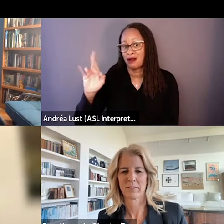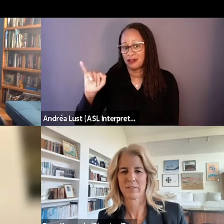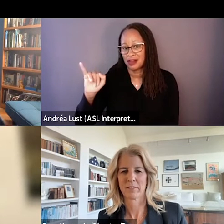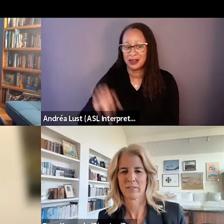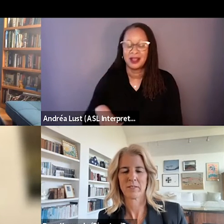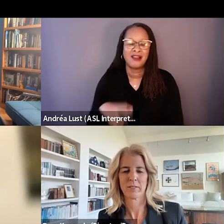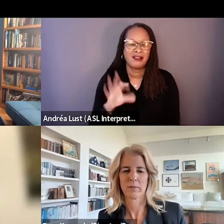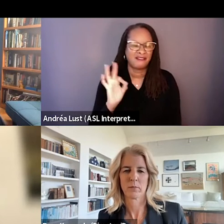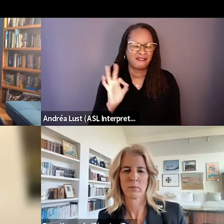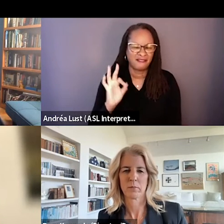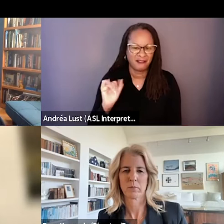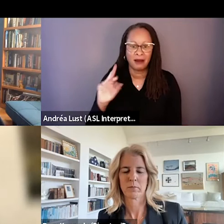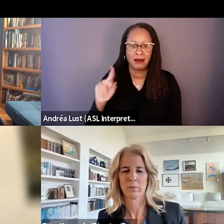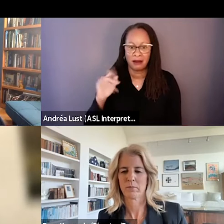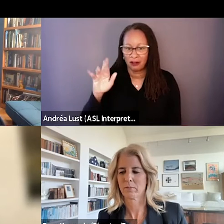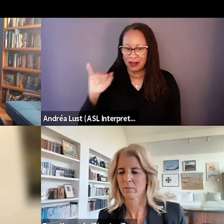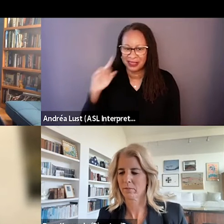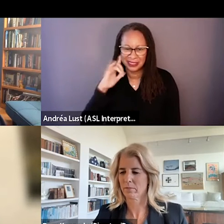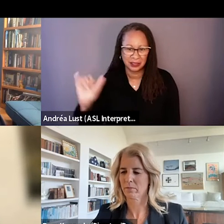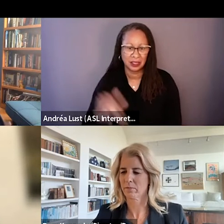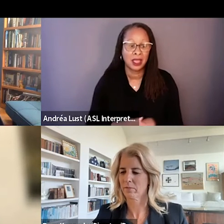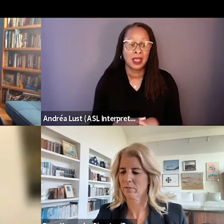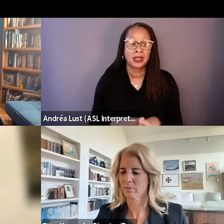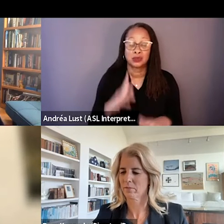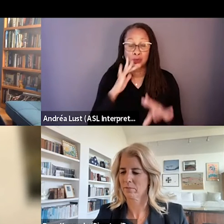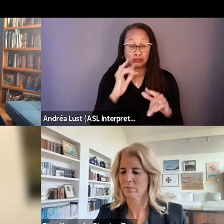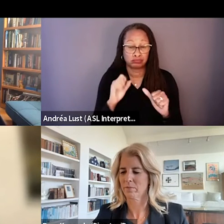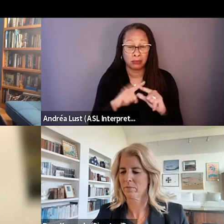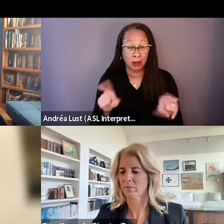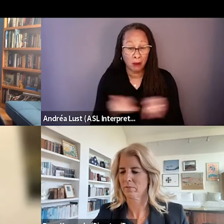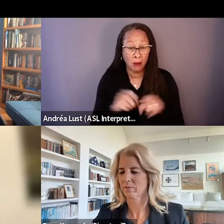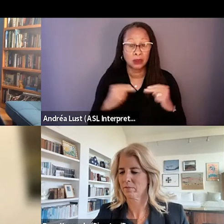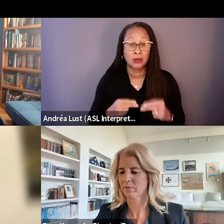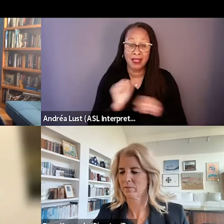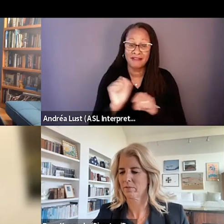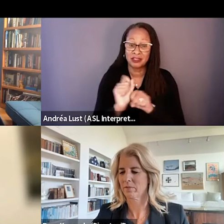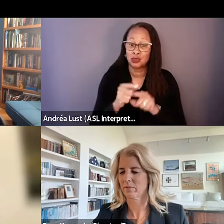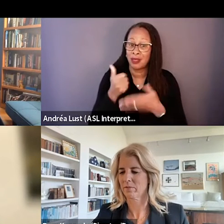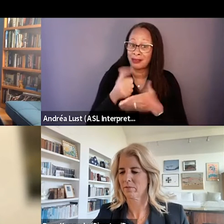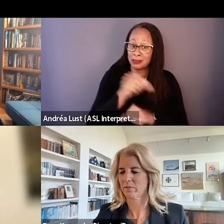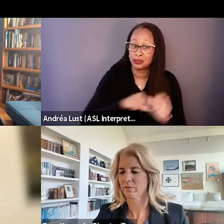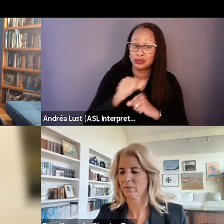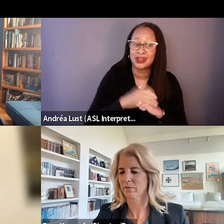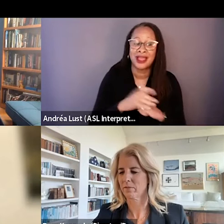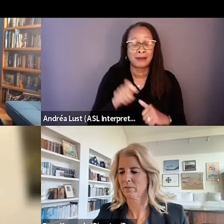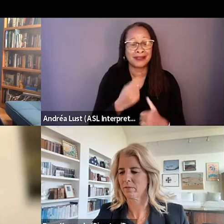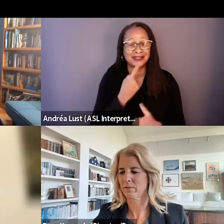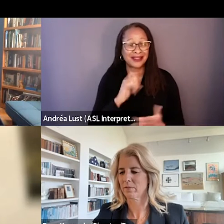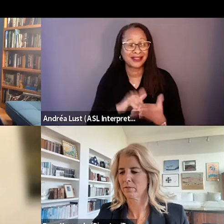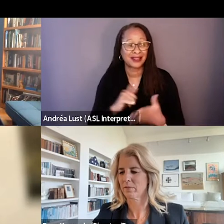incredibly harrowing and riveting account of a horrific event, but also the human efforts to help one another. And I have to say, I